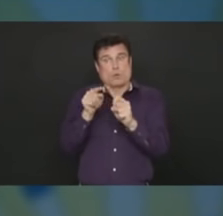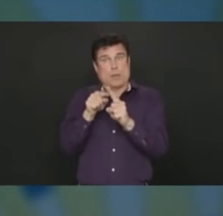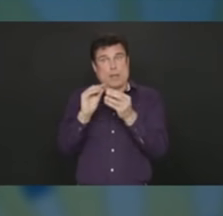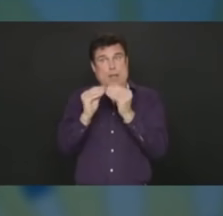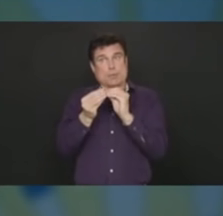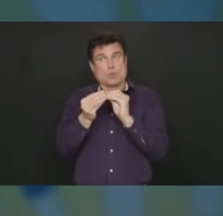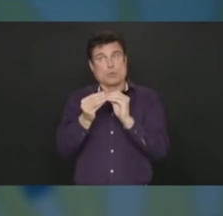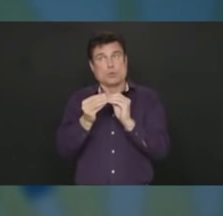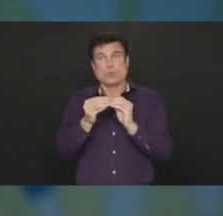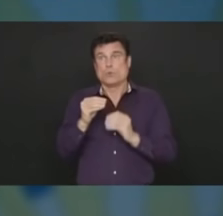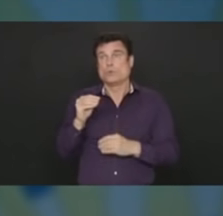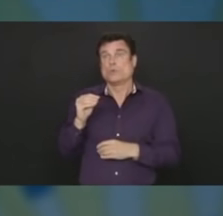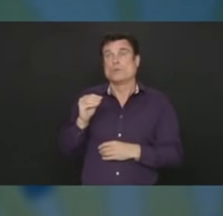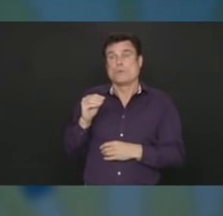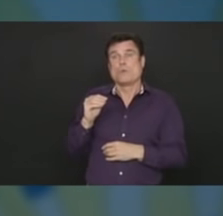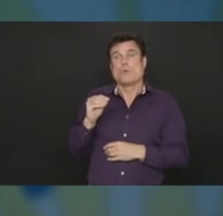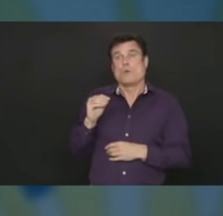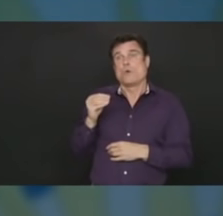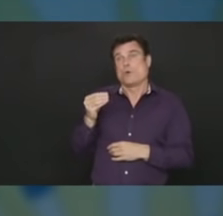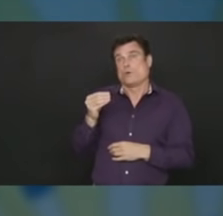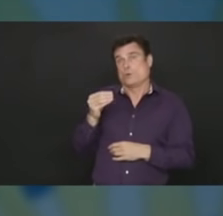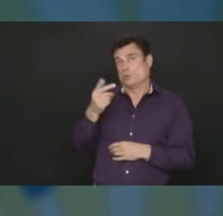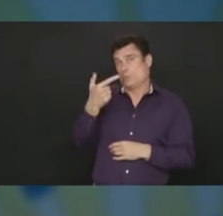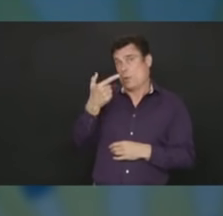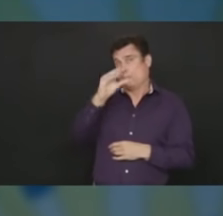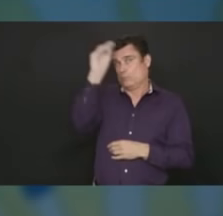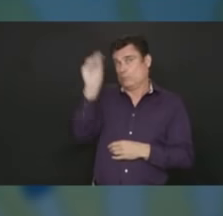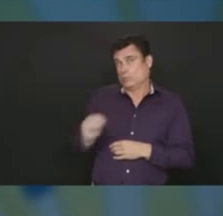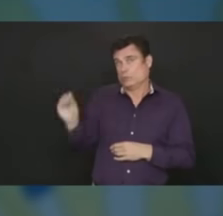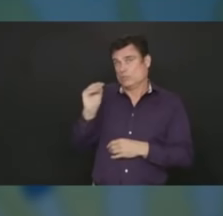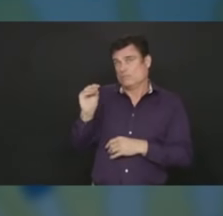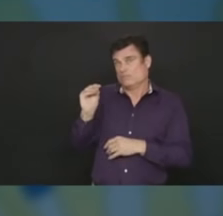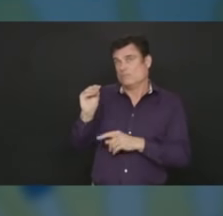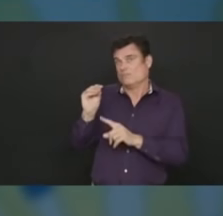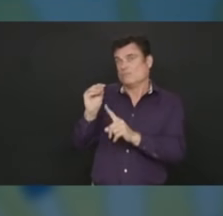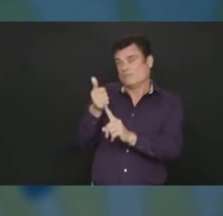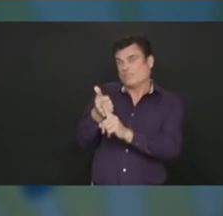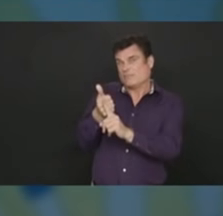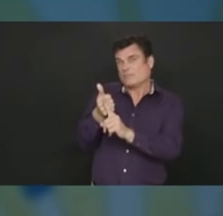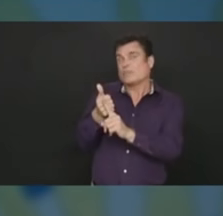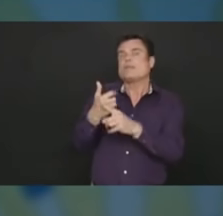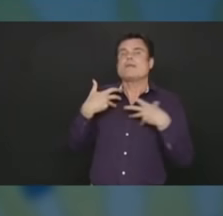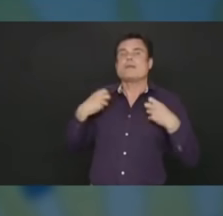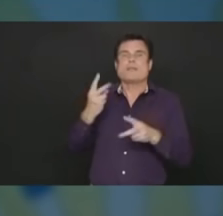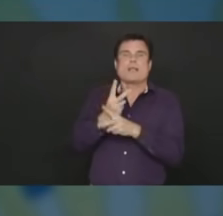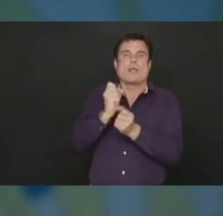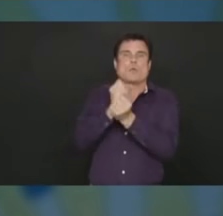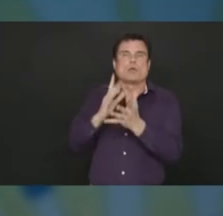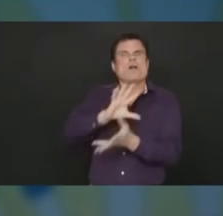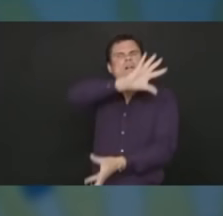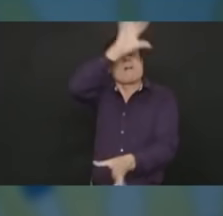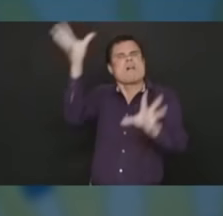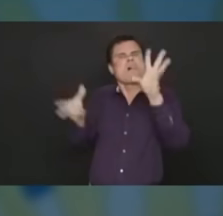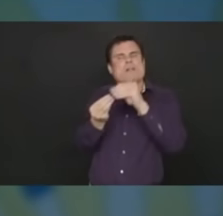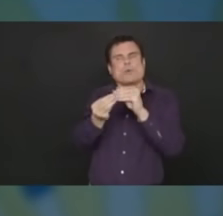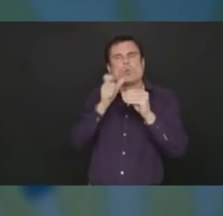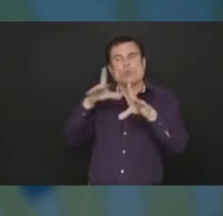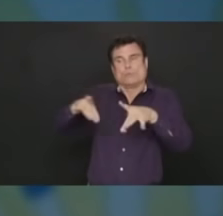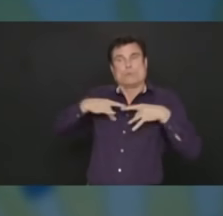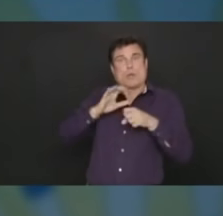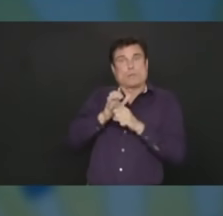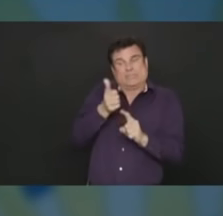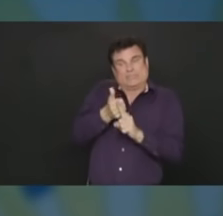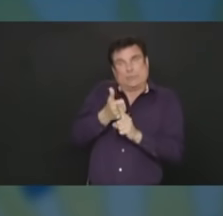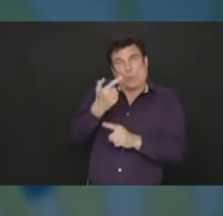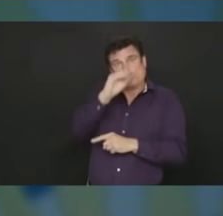only 8%, were hospitalized. 3% required intensive care. And unfortunately, we